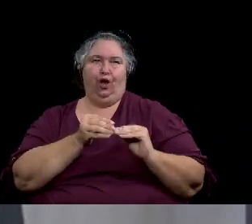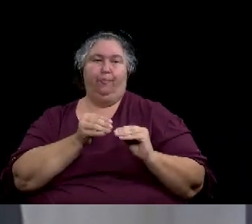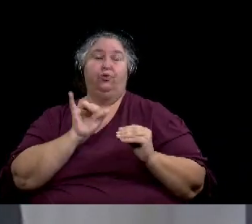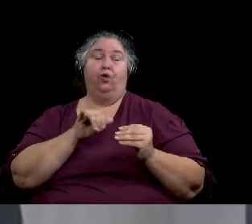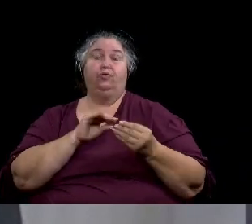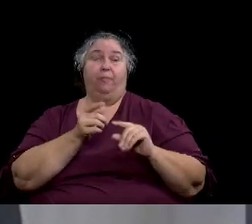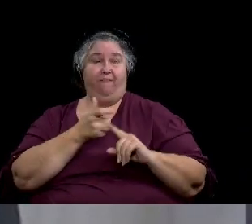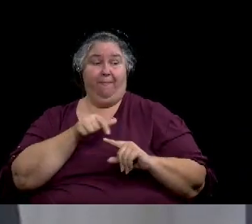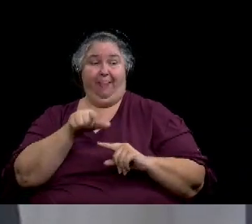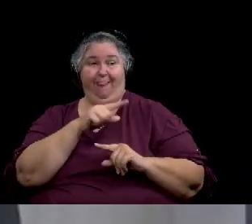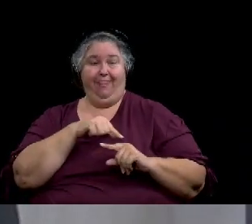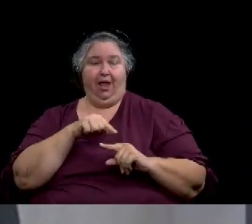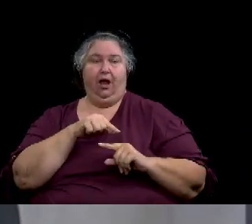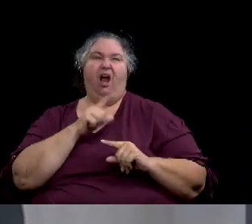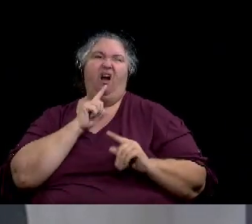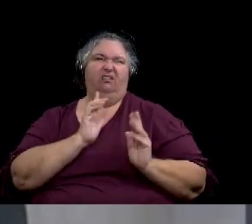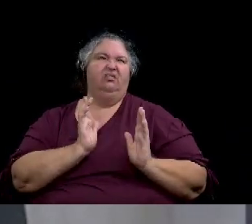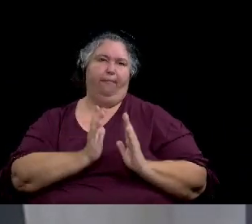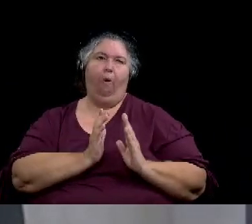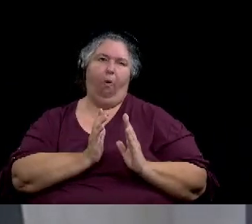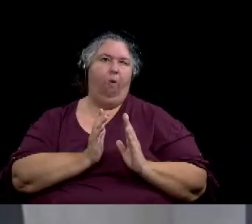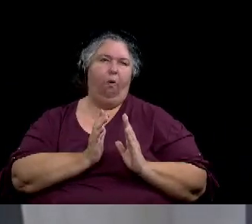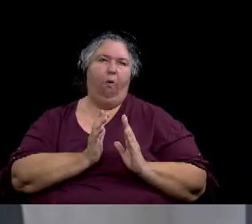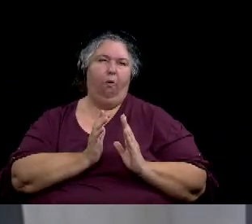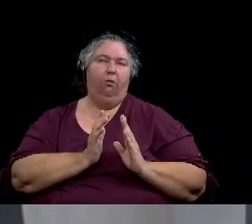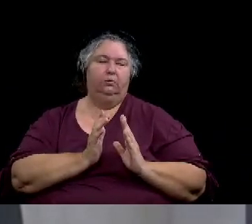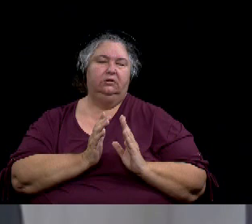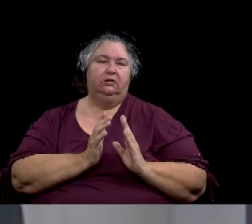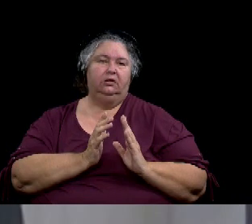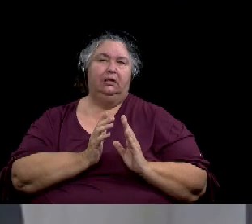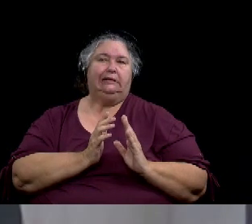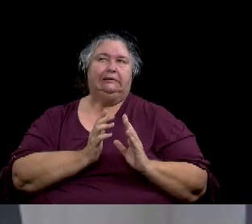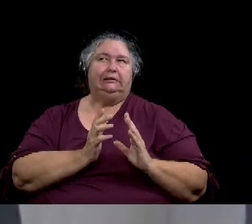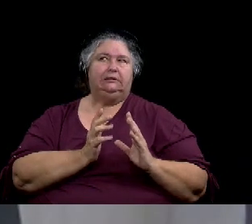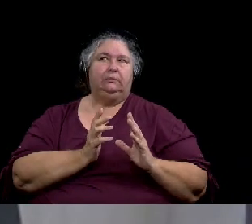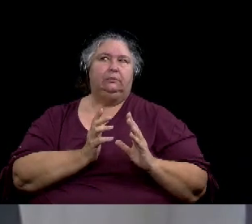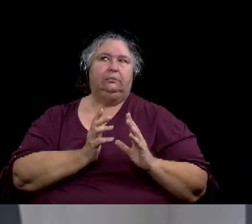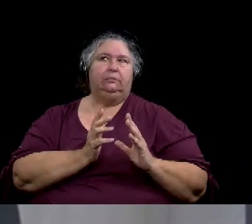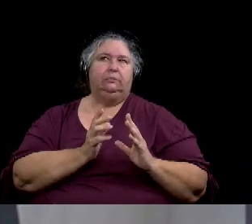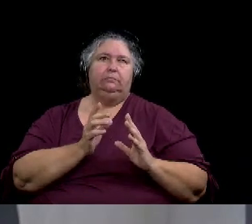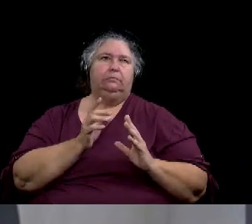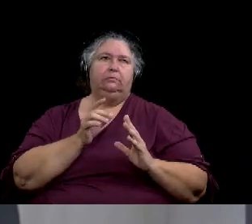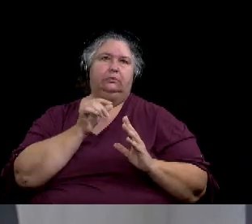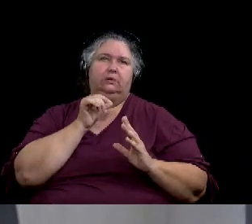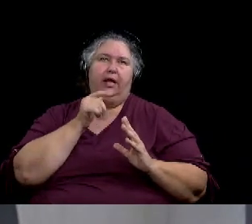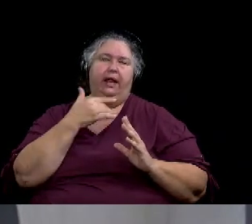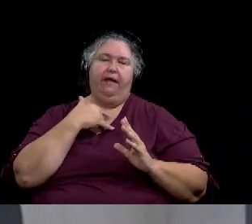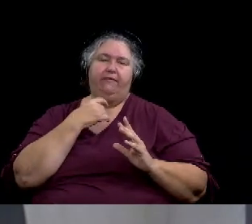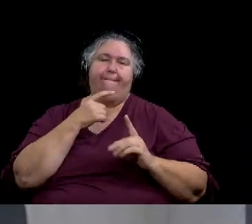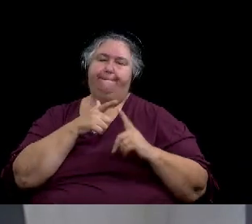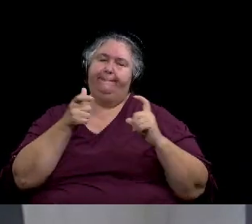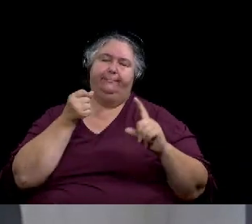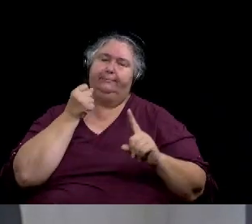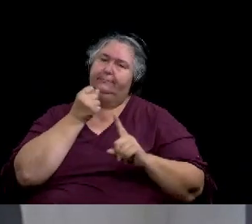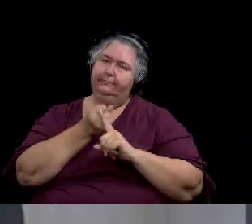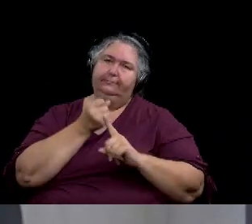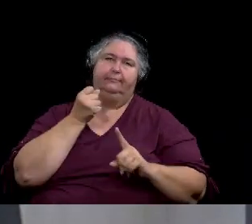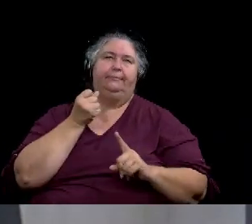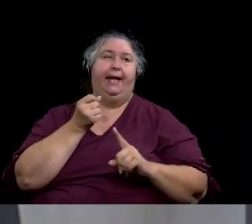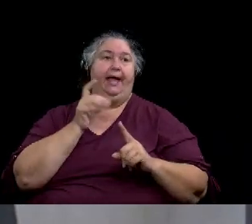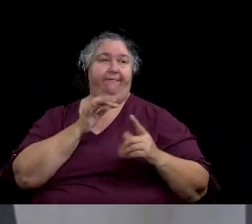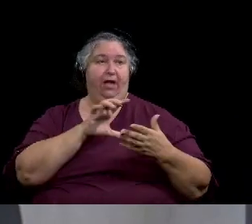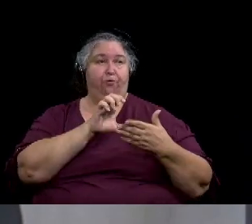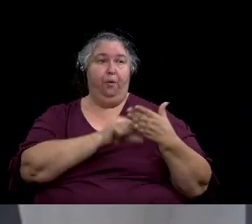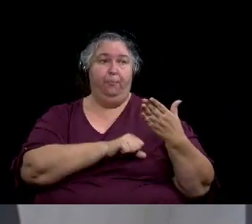those counties are fairly small, and so I don't think it would have a huge effect if they were not in